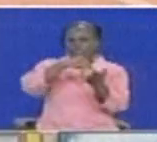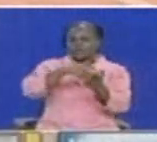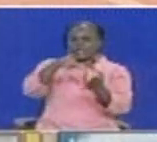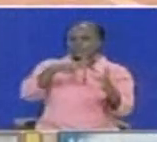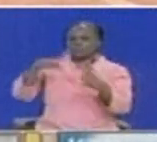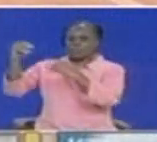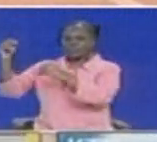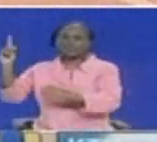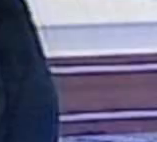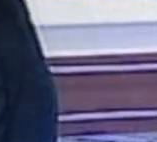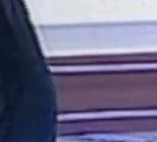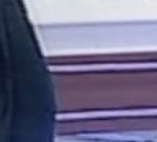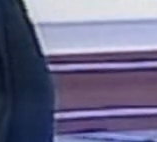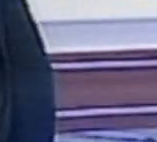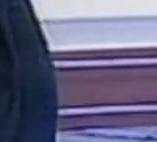tomorrow.